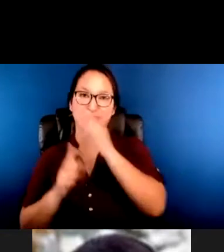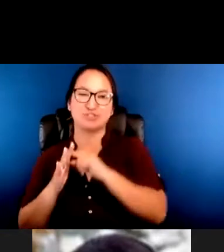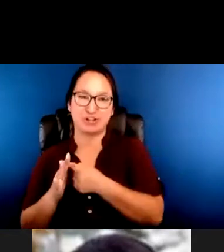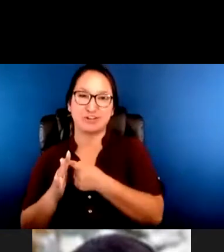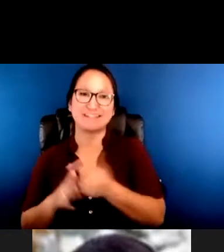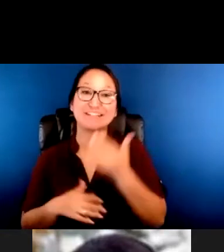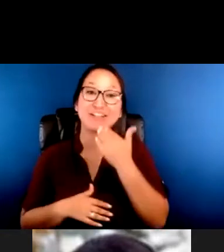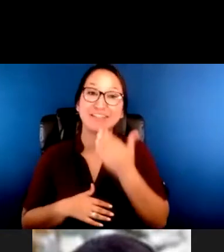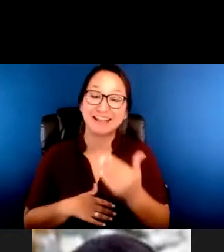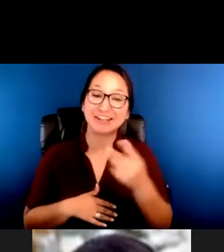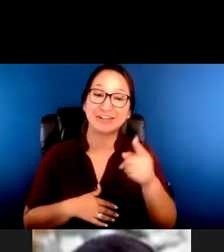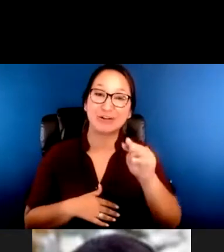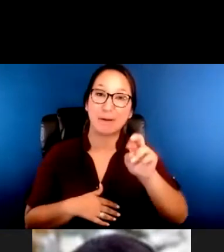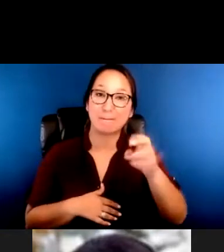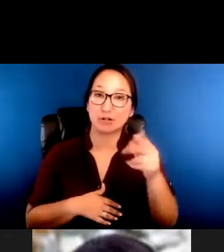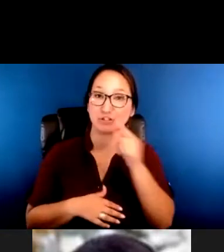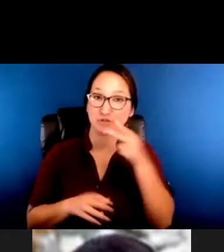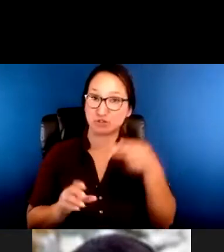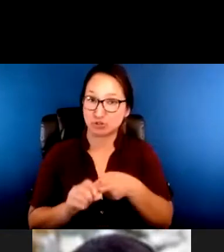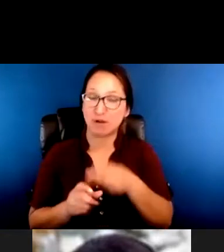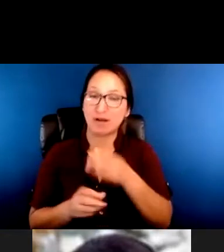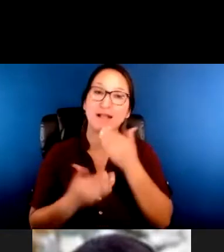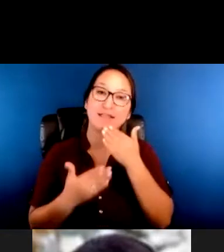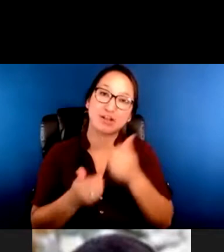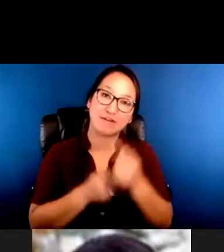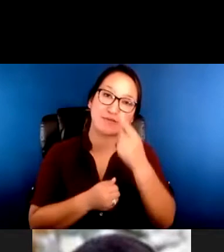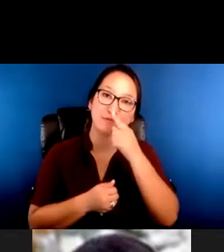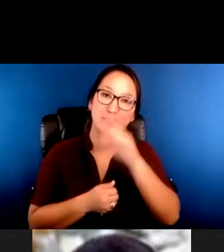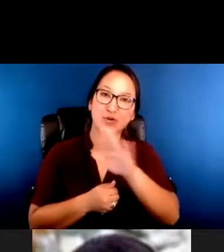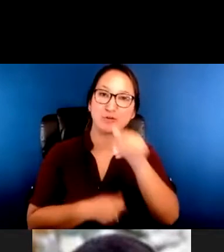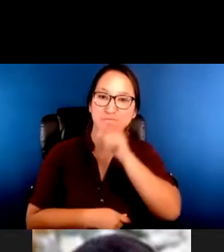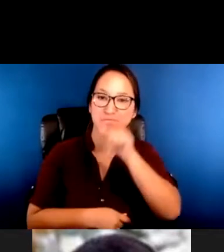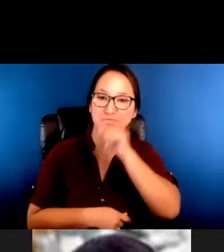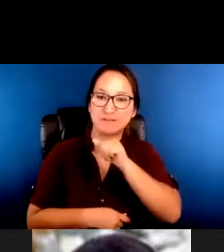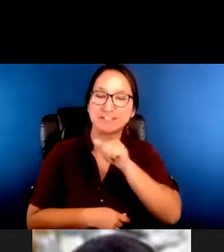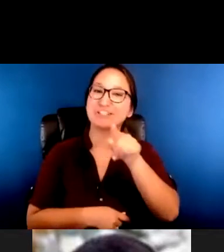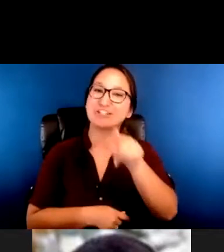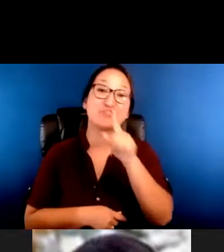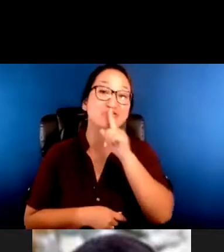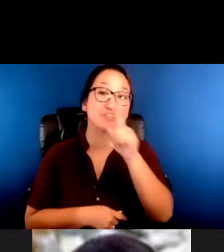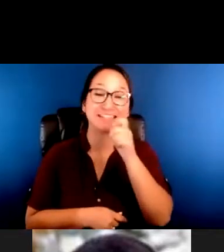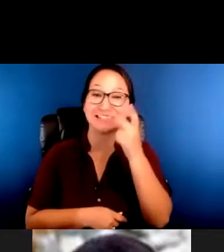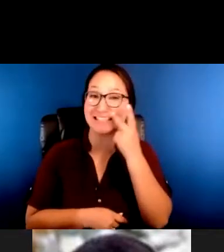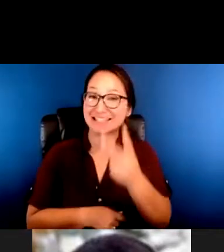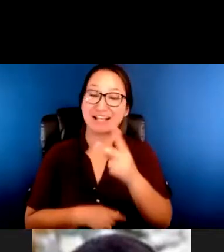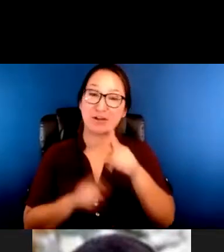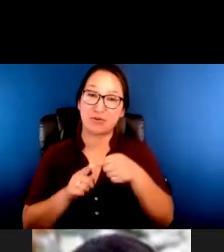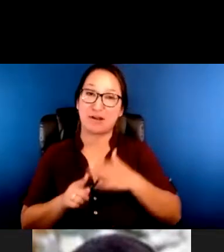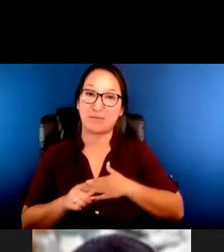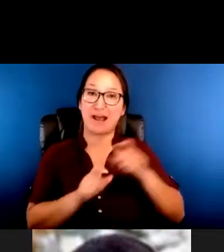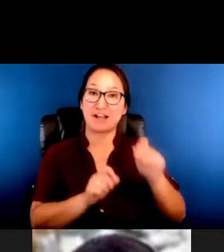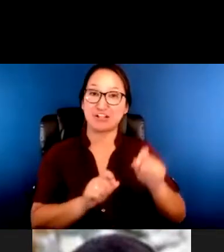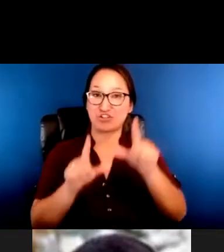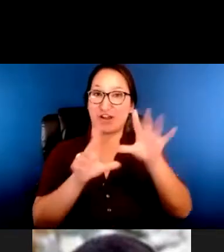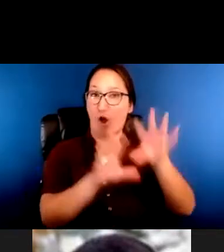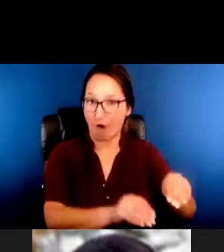you everybody for your patience. What you didn't see is my off-screen breakdown going, really? This all has to break down now? So I did